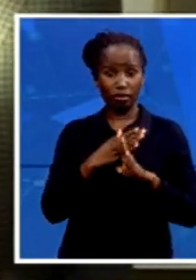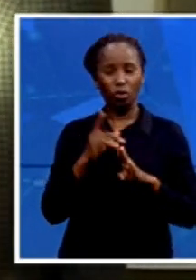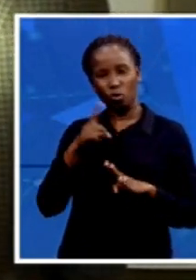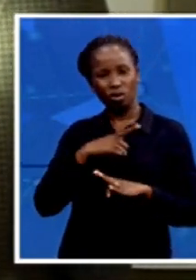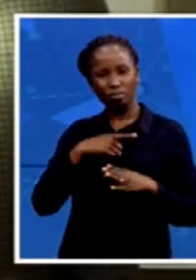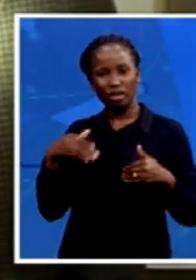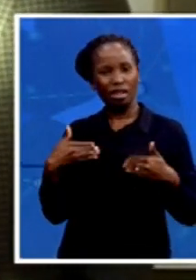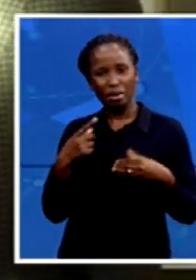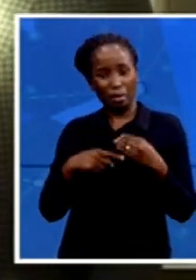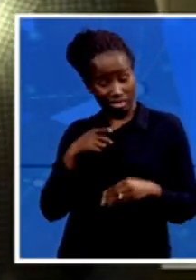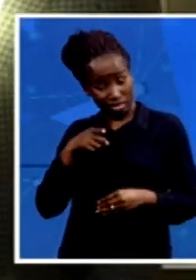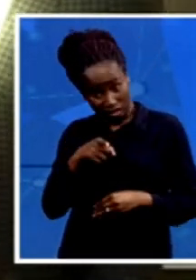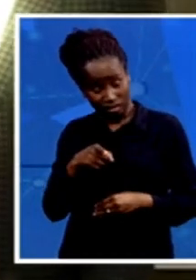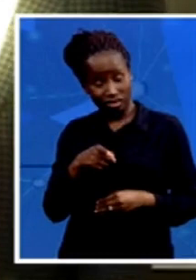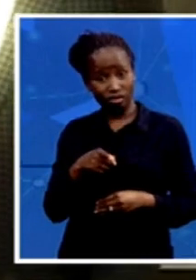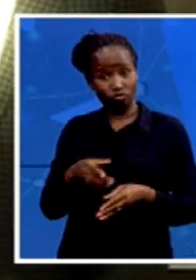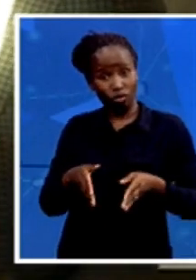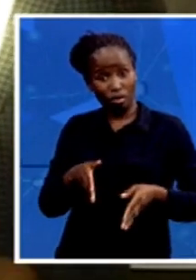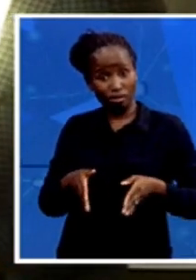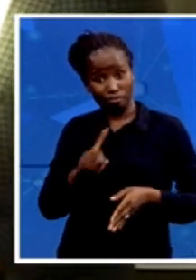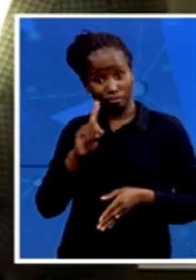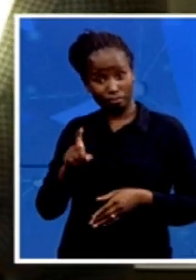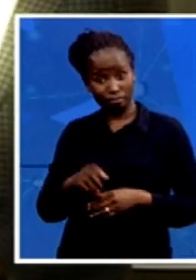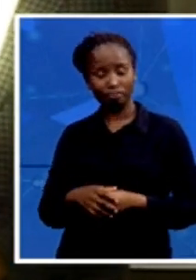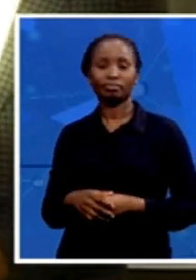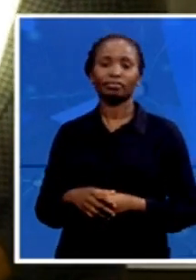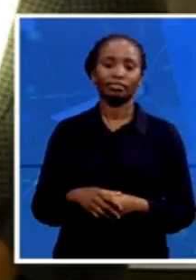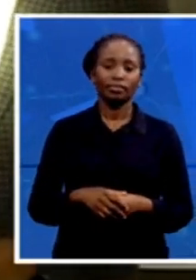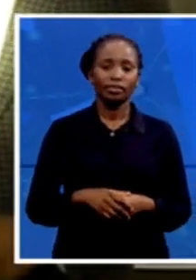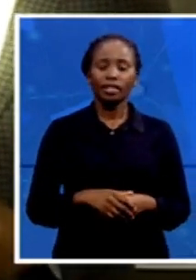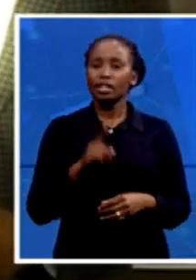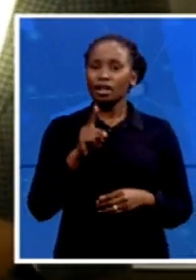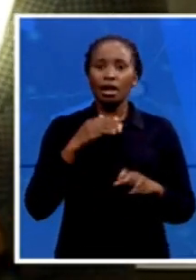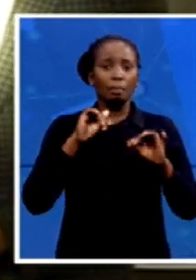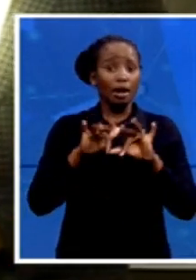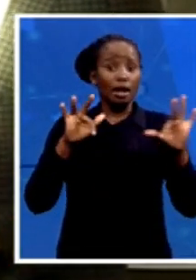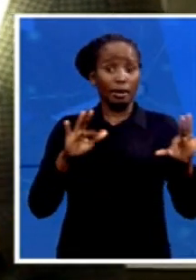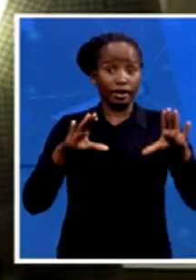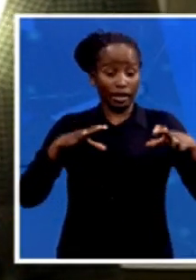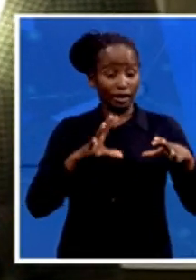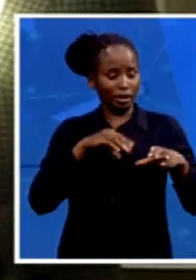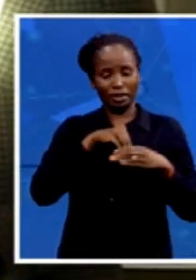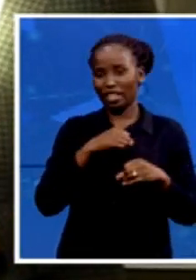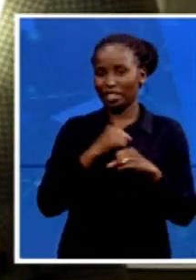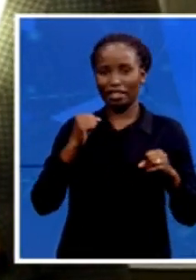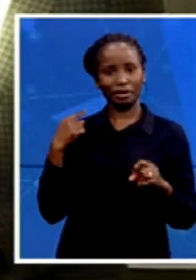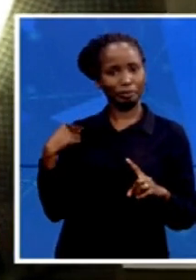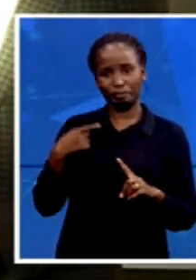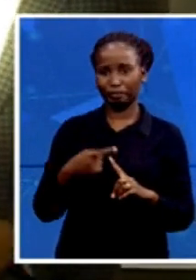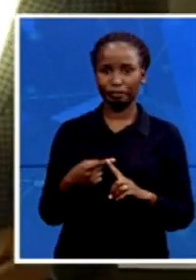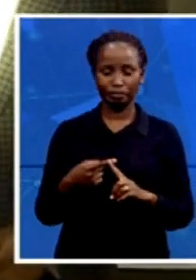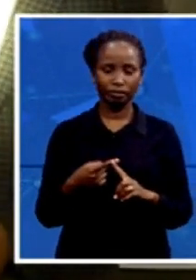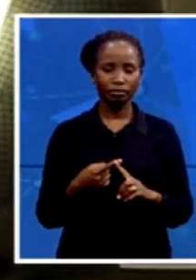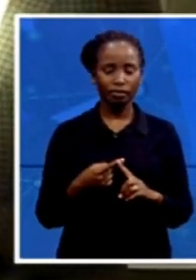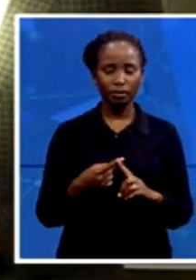So, it's never been in the public sector. We're the first unit, as I mentioned earlier. It's been around in the private sector.